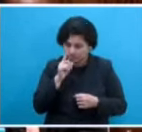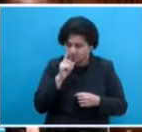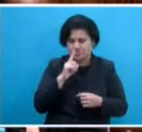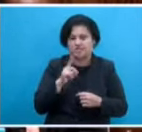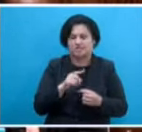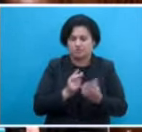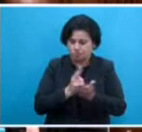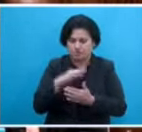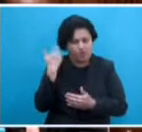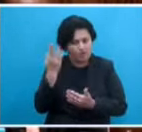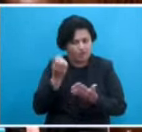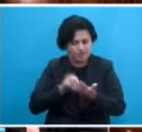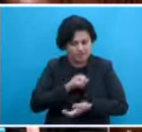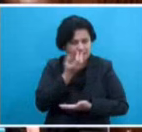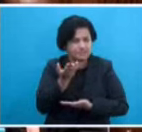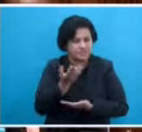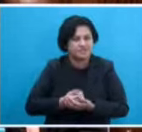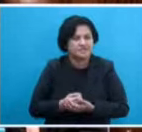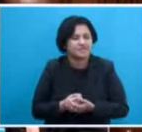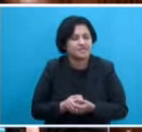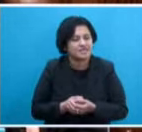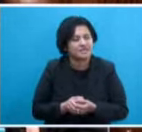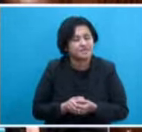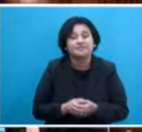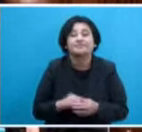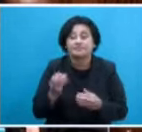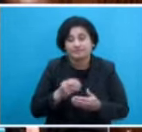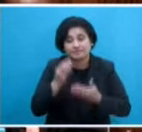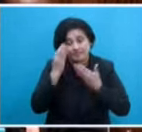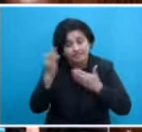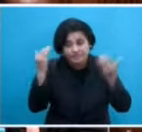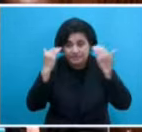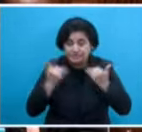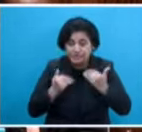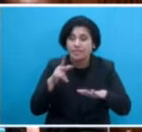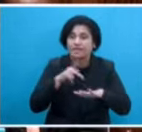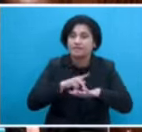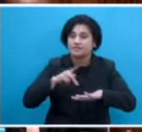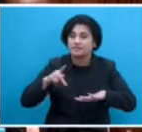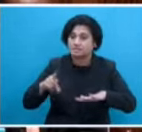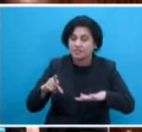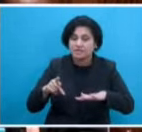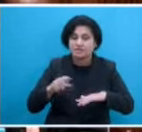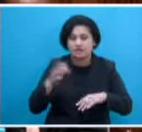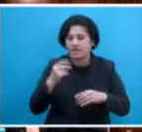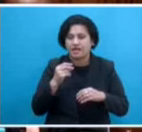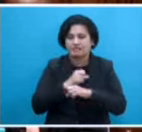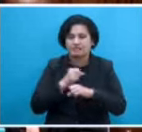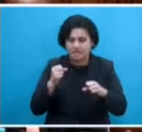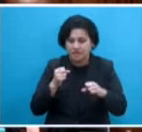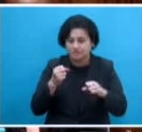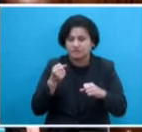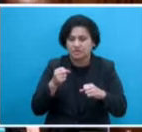always prevail. Now, Honourable Speaker, Parliament has no jurisdiction in hearing and determining criminal